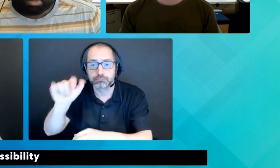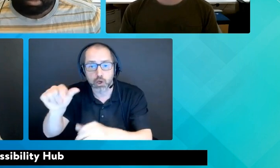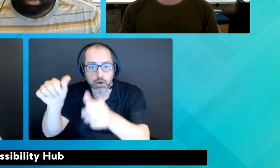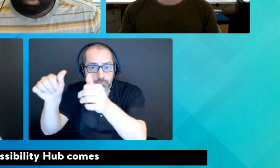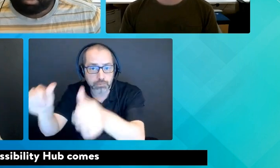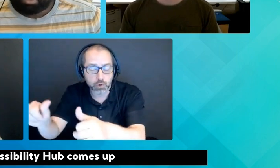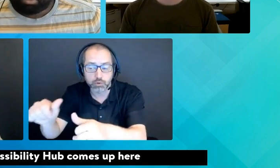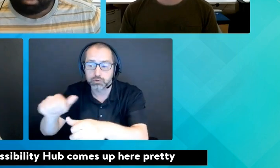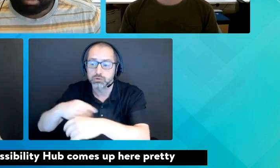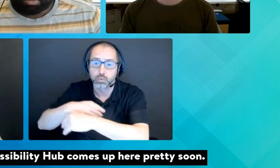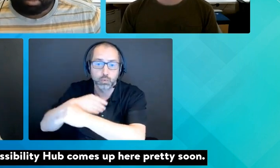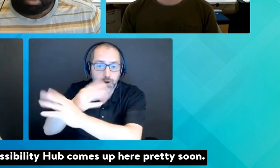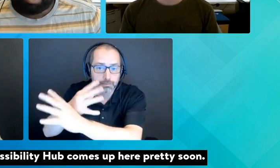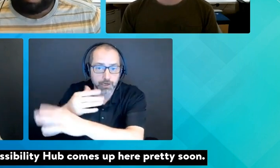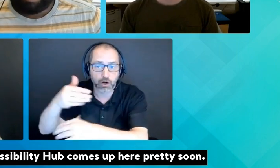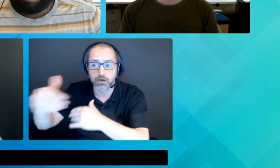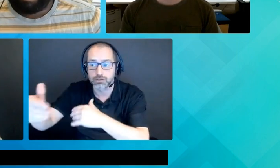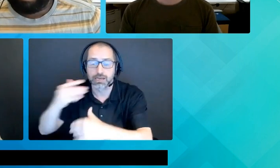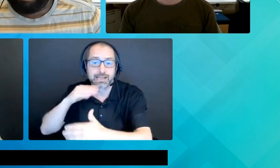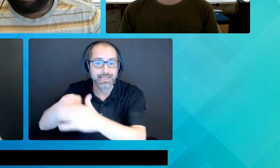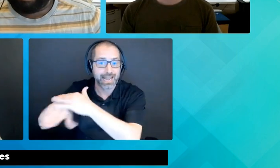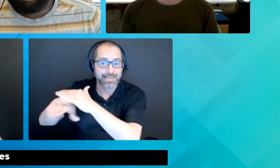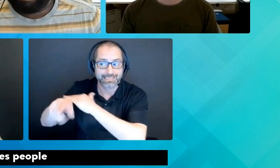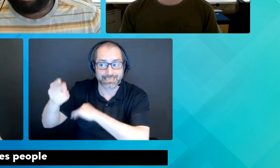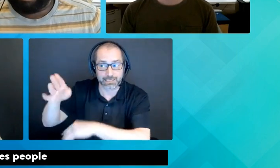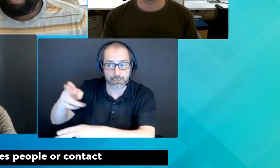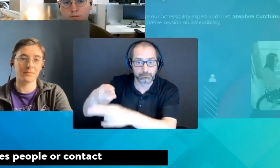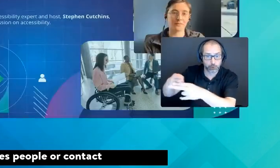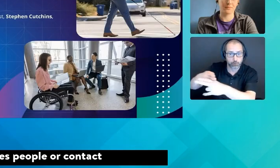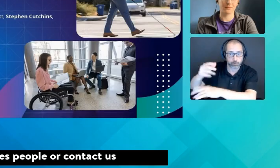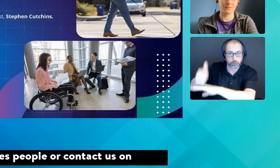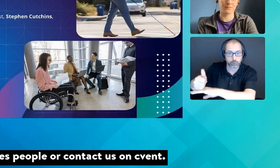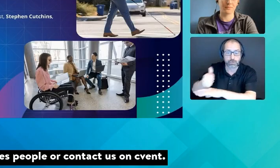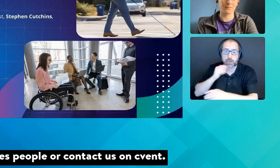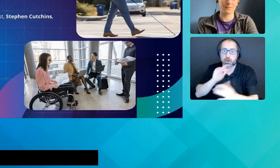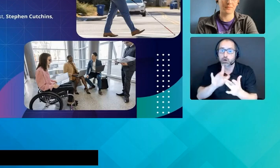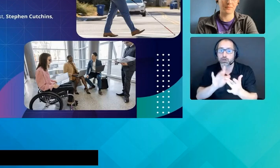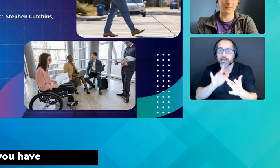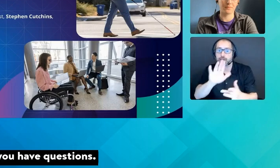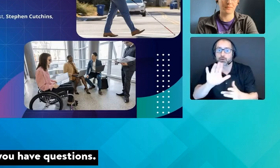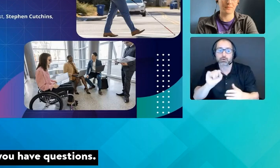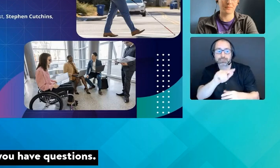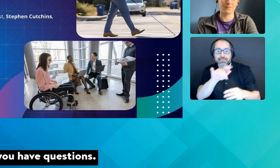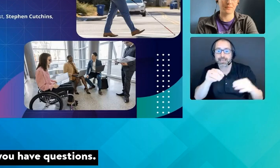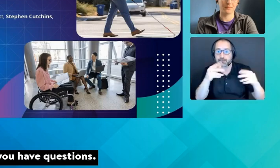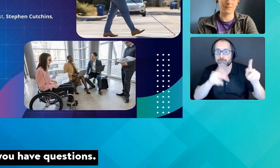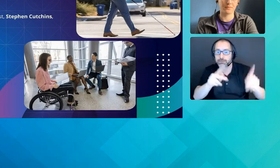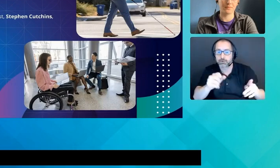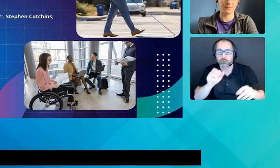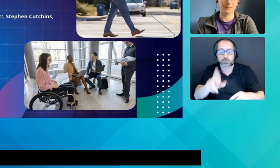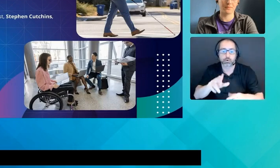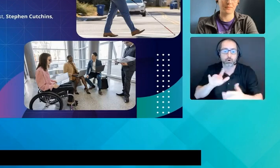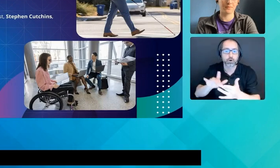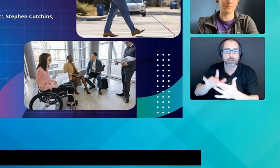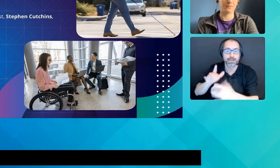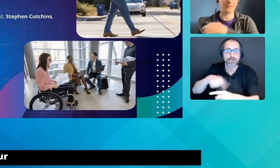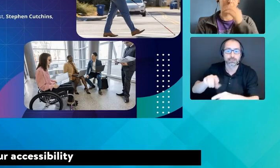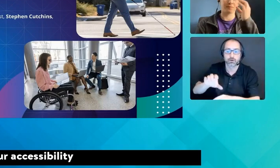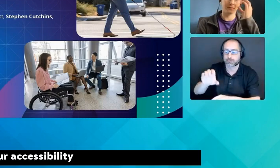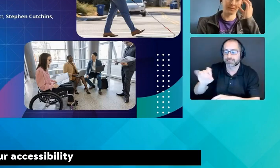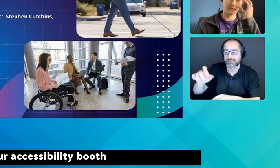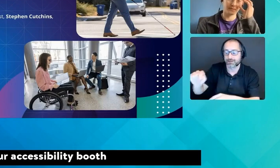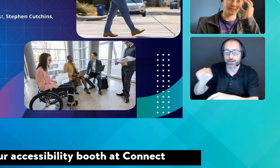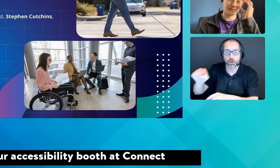accessibility hub comes up here pretty soon. Reach out to your salespeople or contact us on cvent.com if you have questions. I hope to see you again